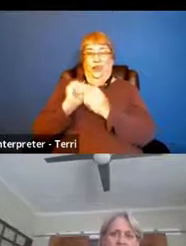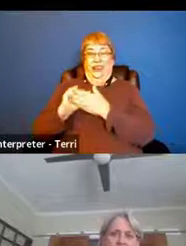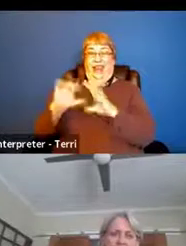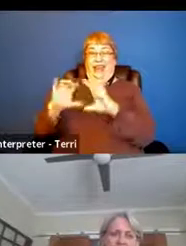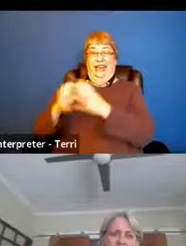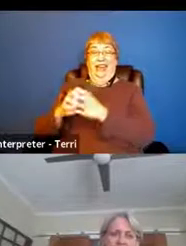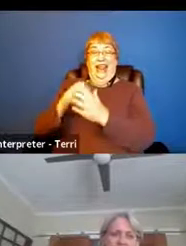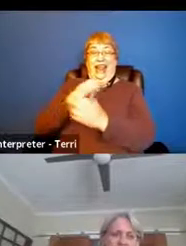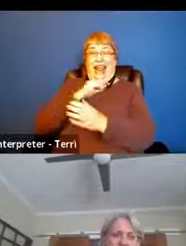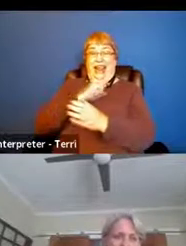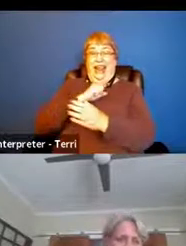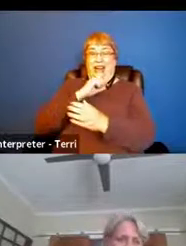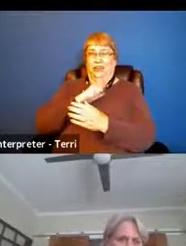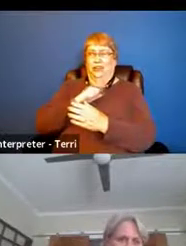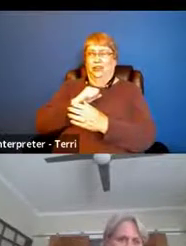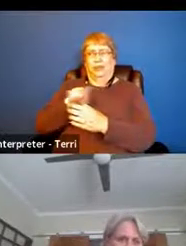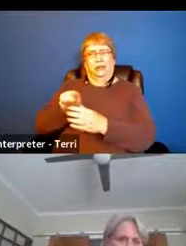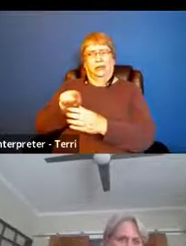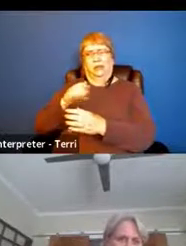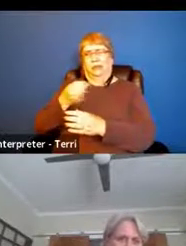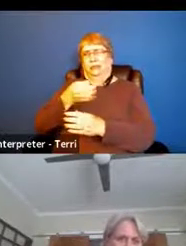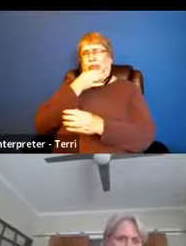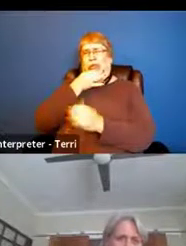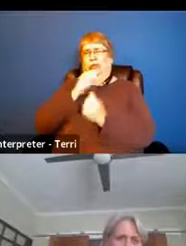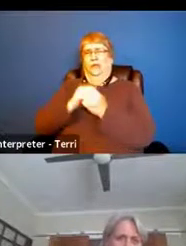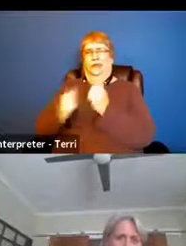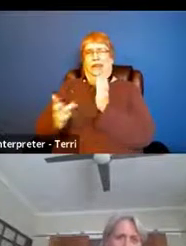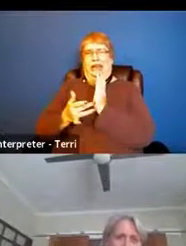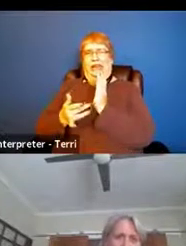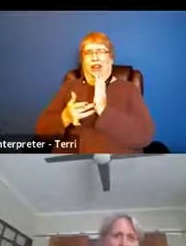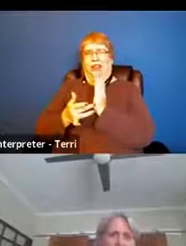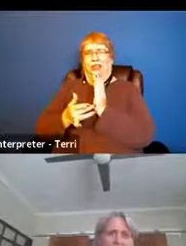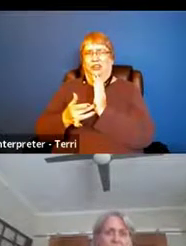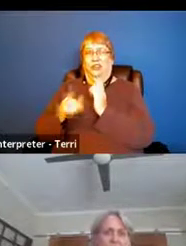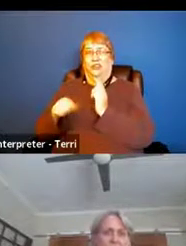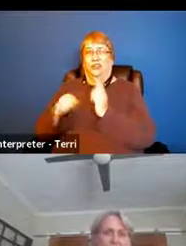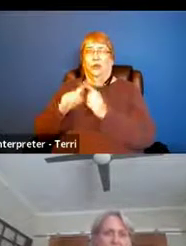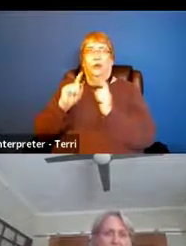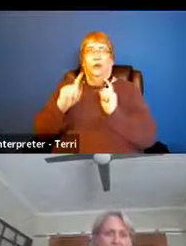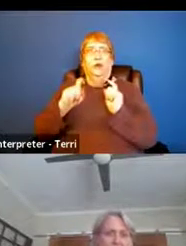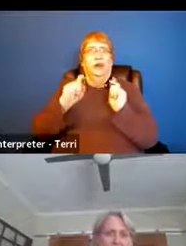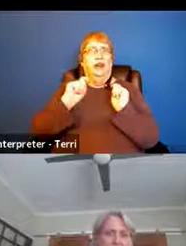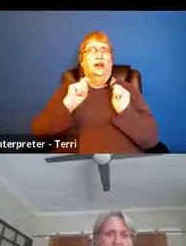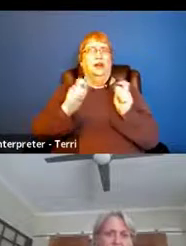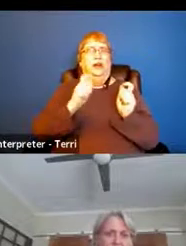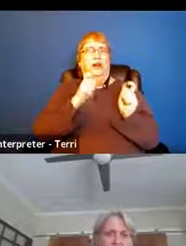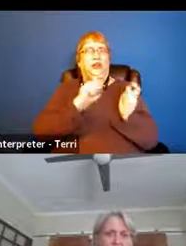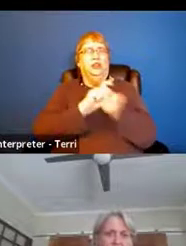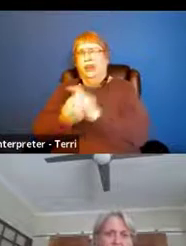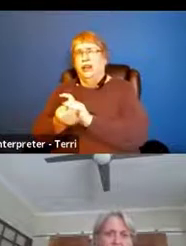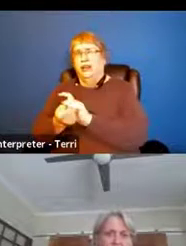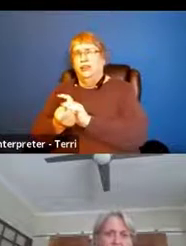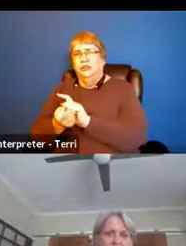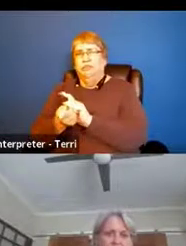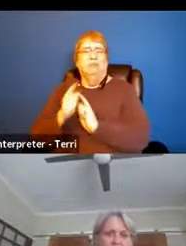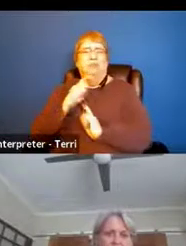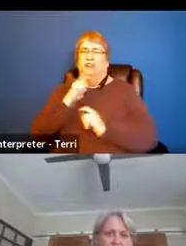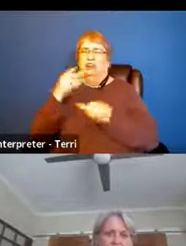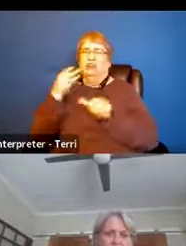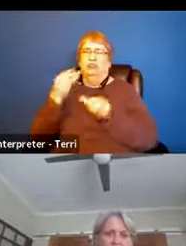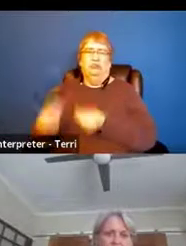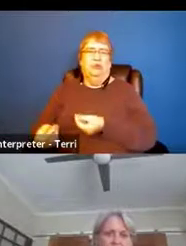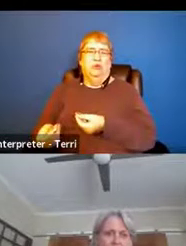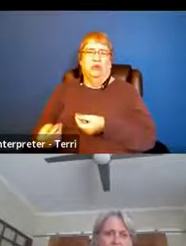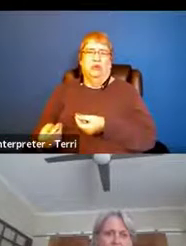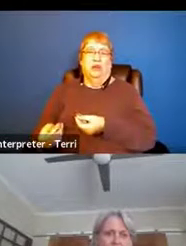does a really good job with technology already. So when we had to really rapidly pivot to telehealth, it went really smoothly. In fact, our engagement